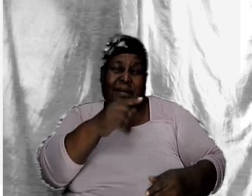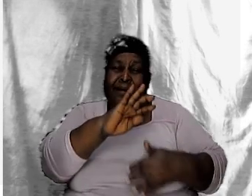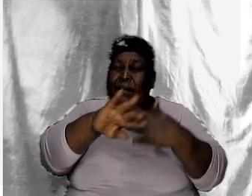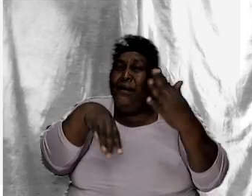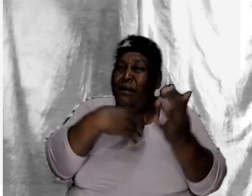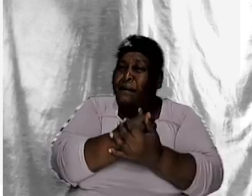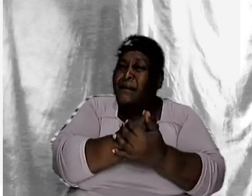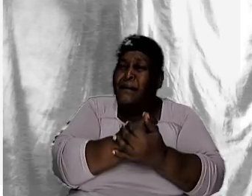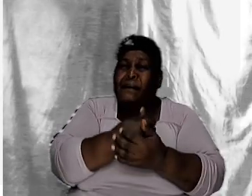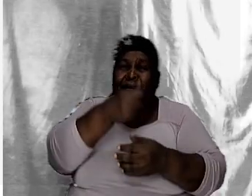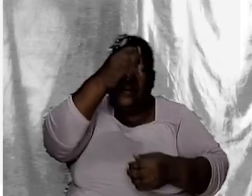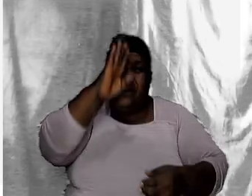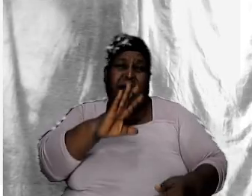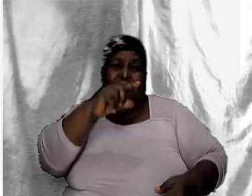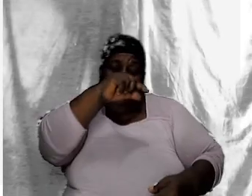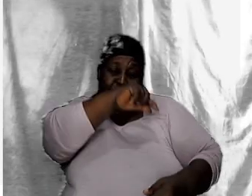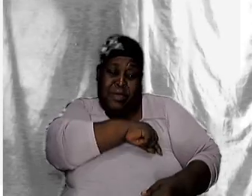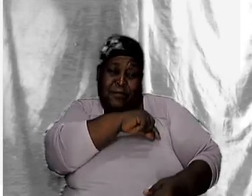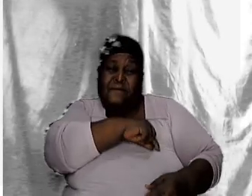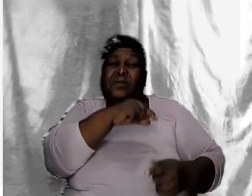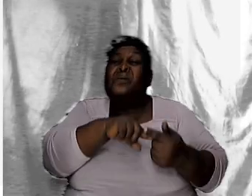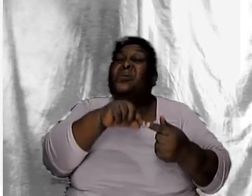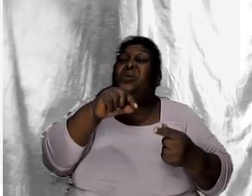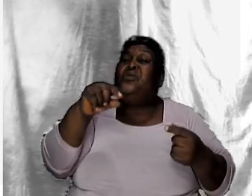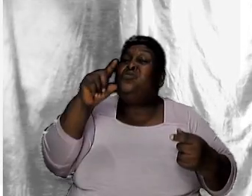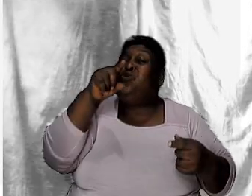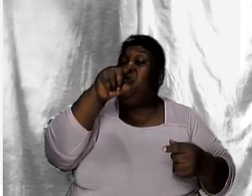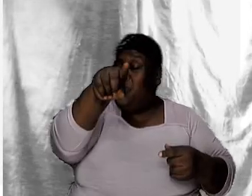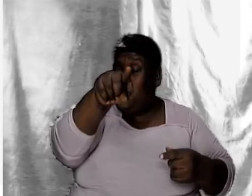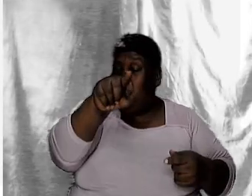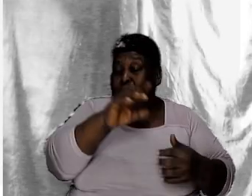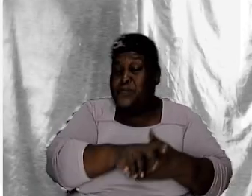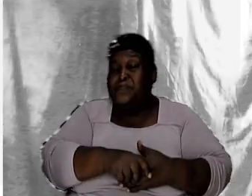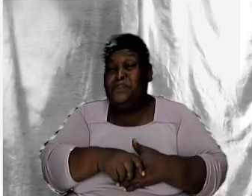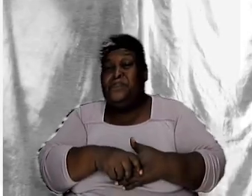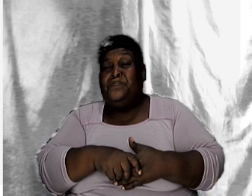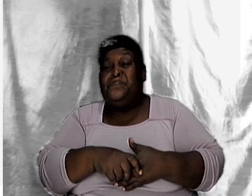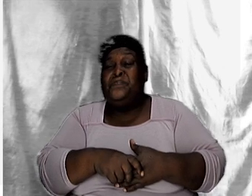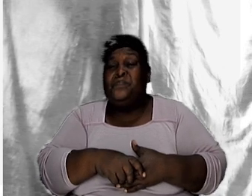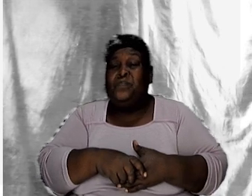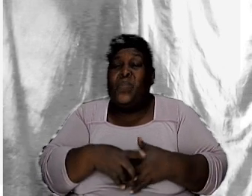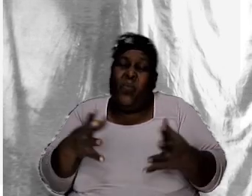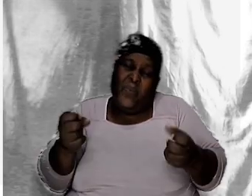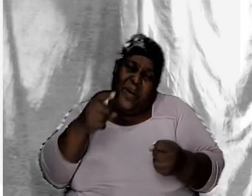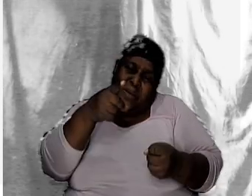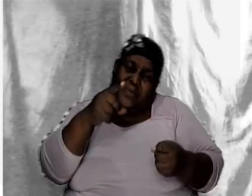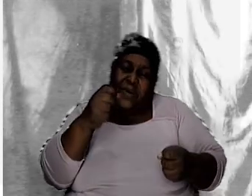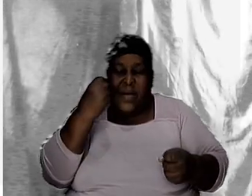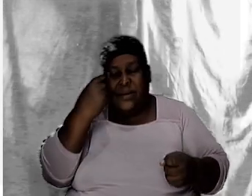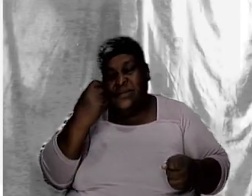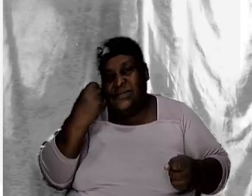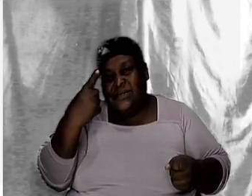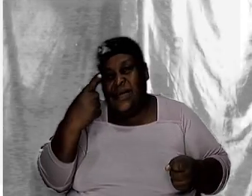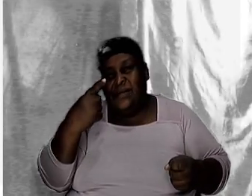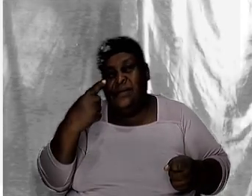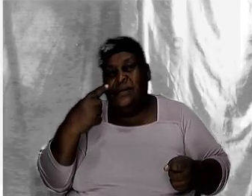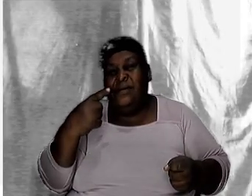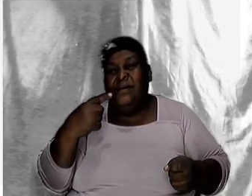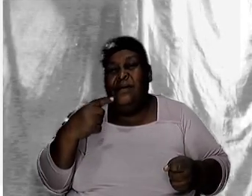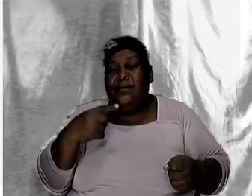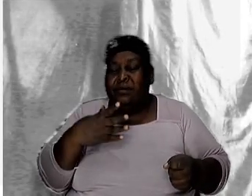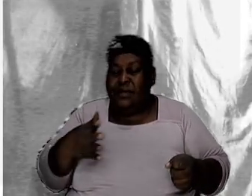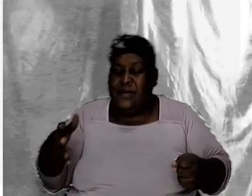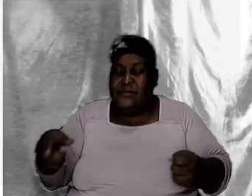acknowledge for all his benefits towards you. Praise God. Now, I want us to understand something about the whole thing